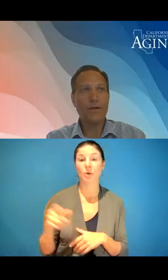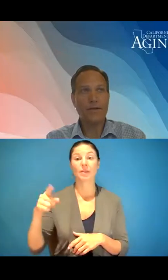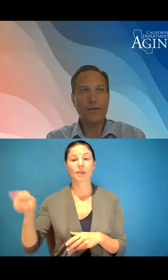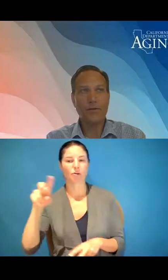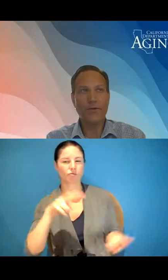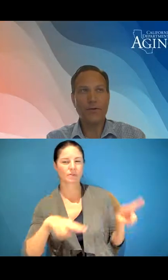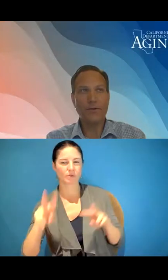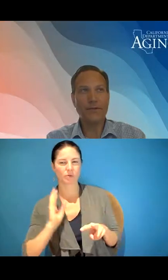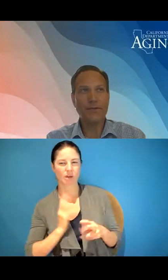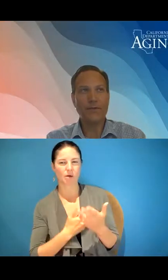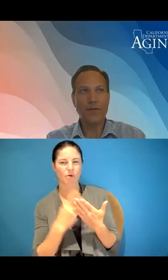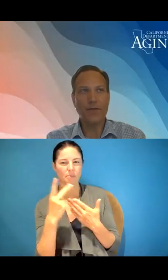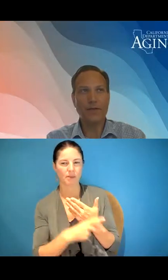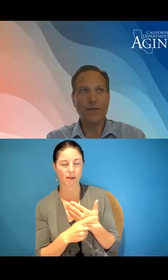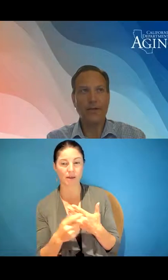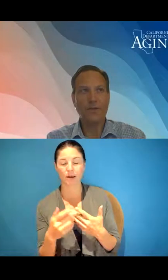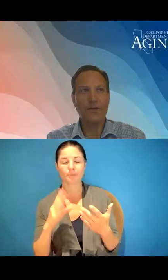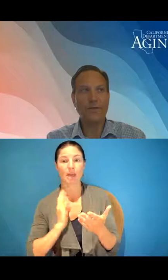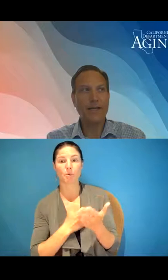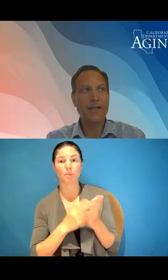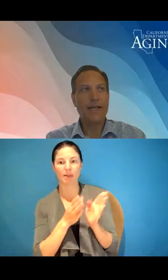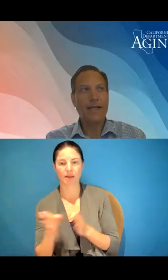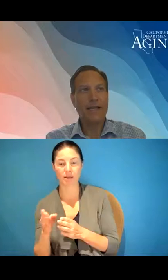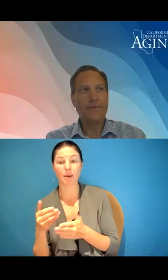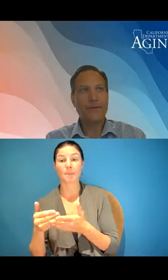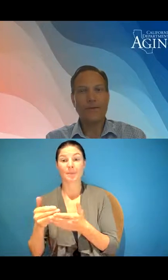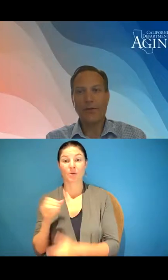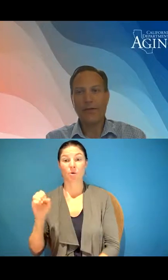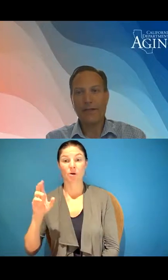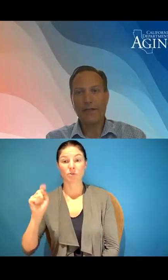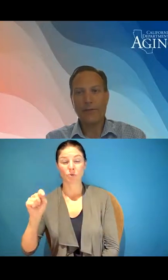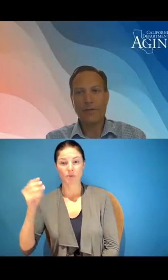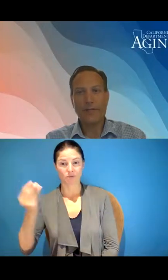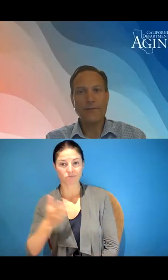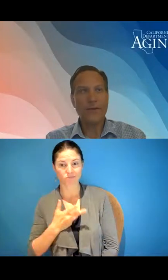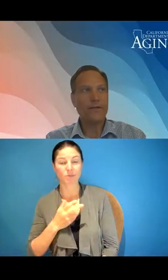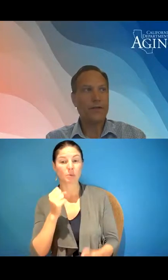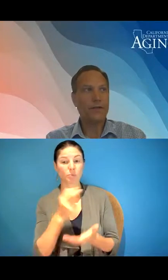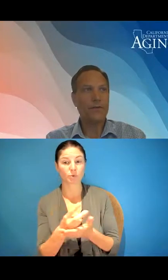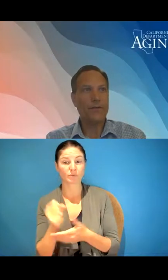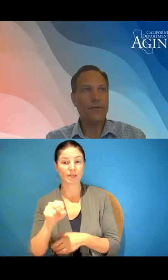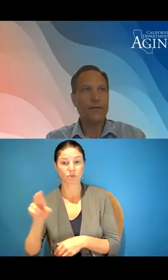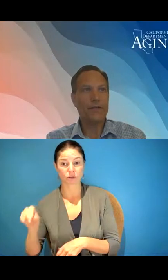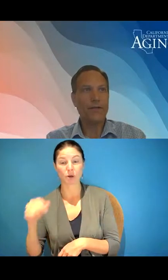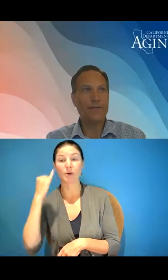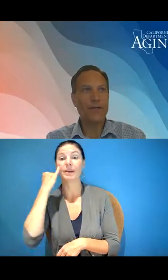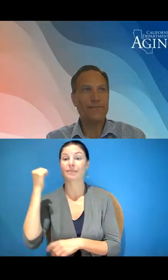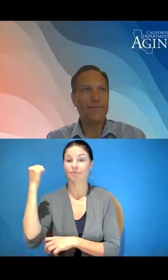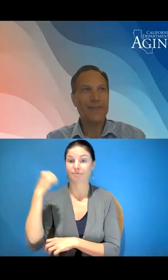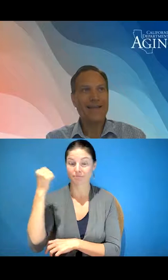Before October, they will tell us whether or not the plan is approved. And if it is approved, then it will become effective October